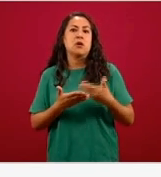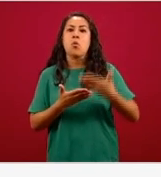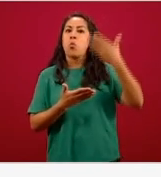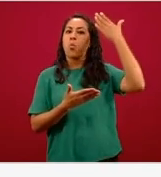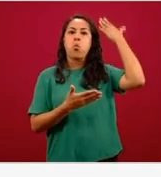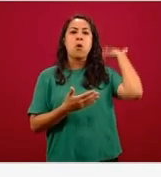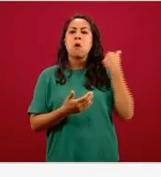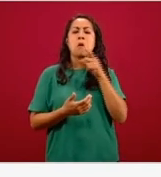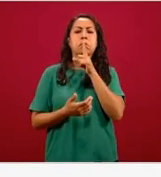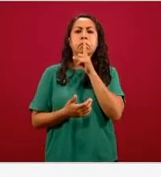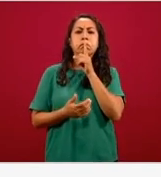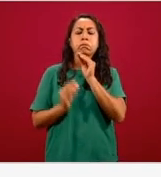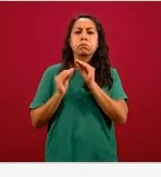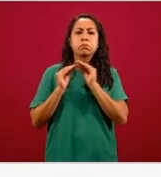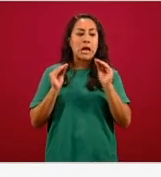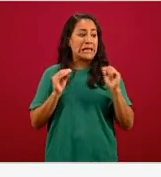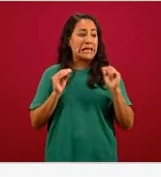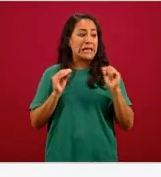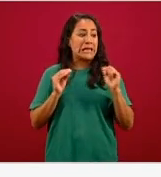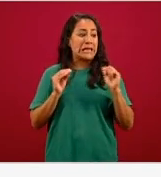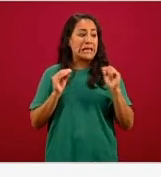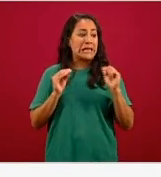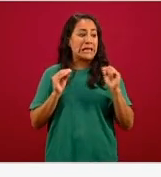with COVID-19.